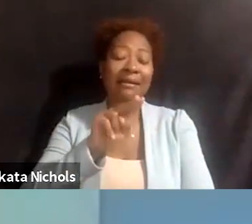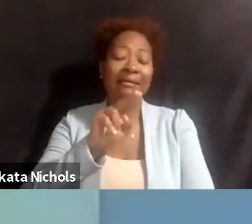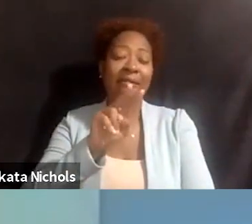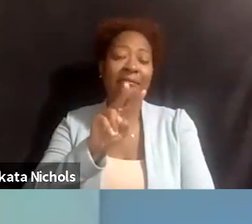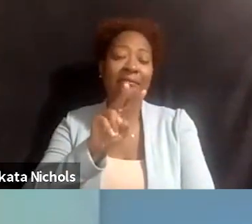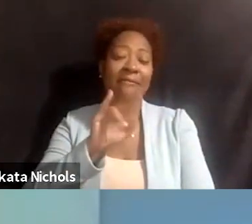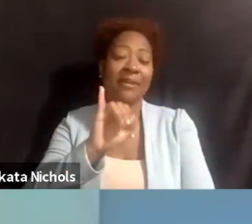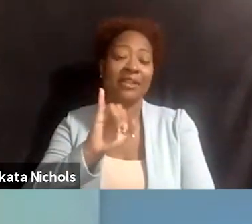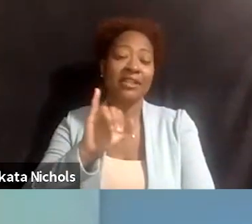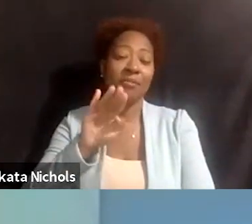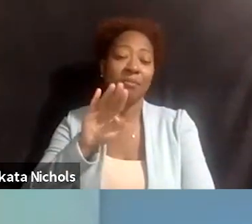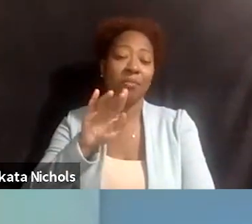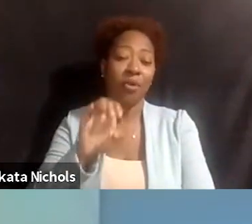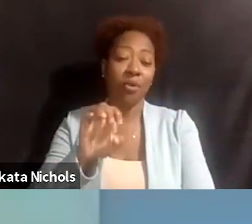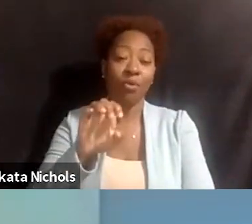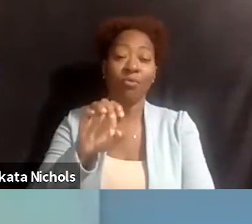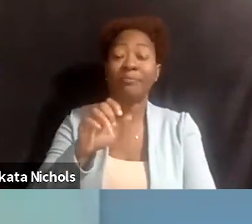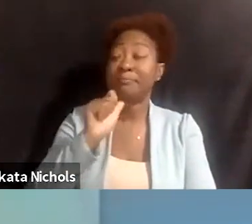perspectives.